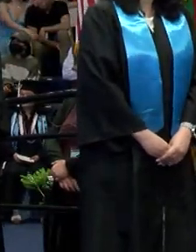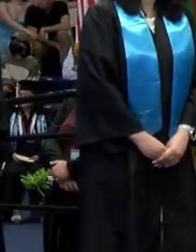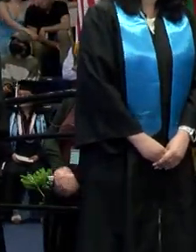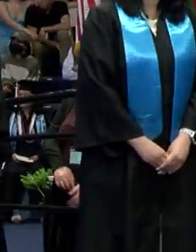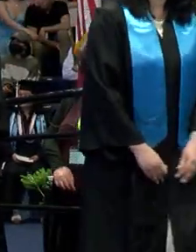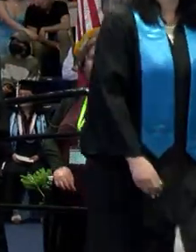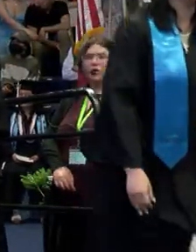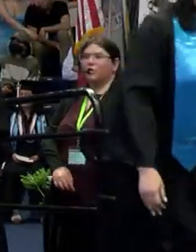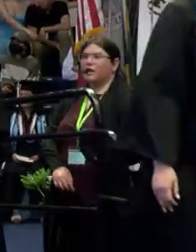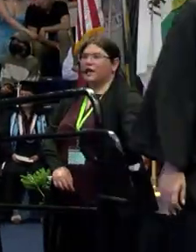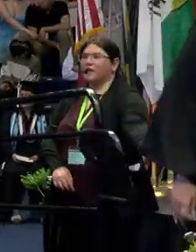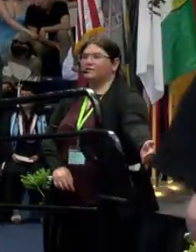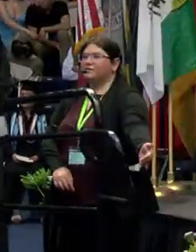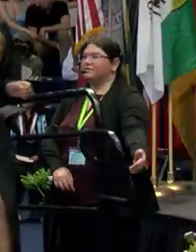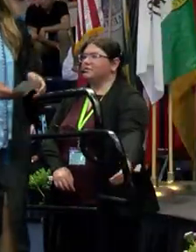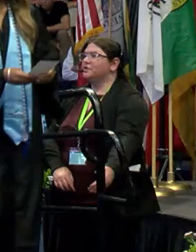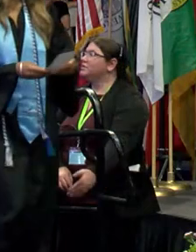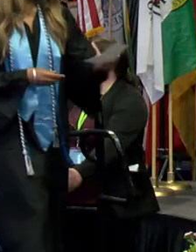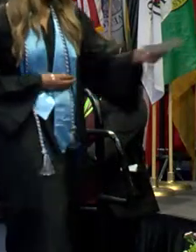Bryn Nicole Schaff.